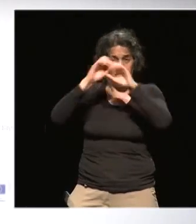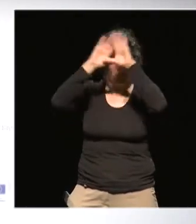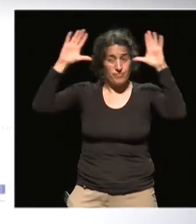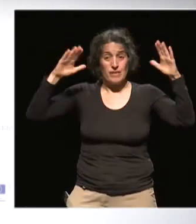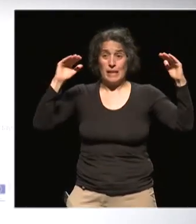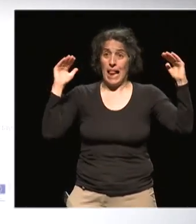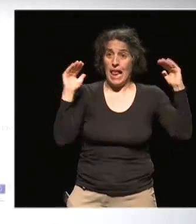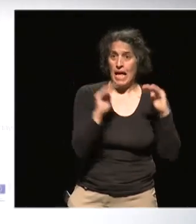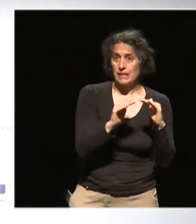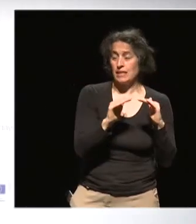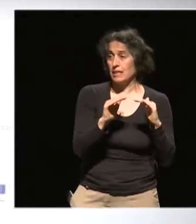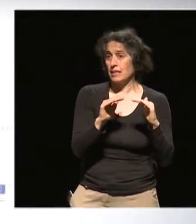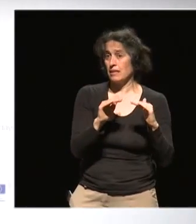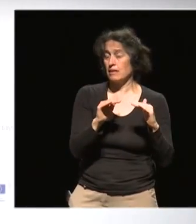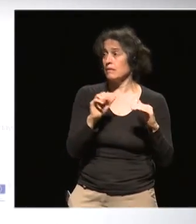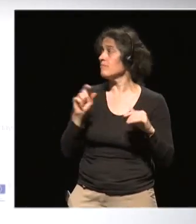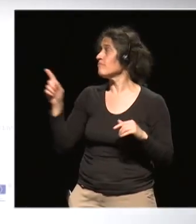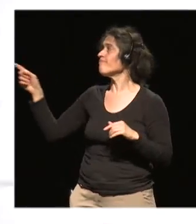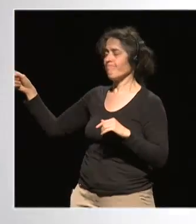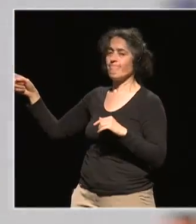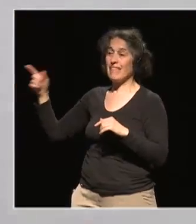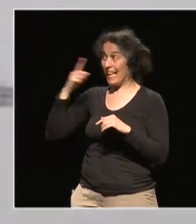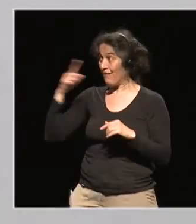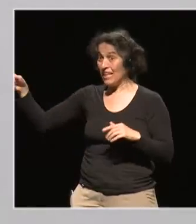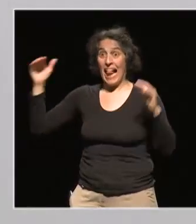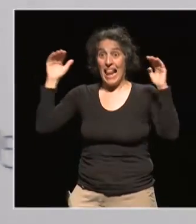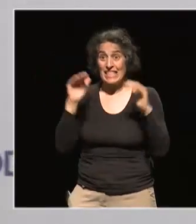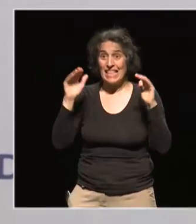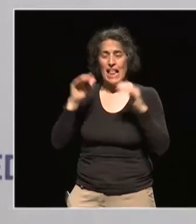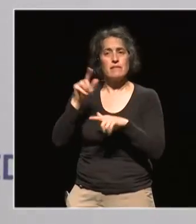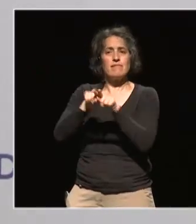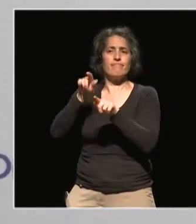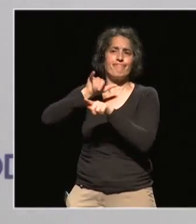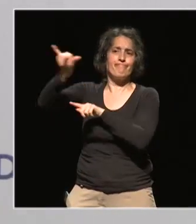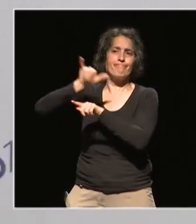couldn't afford the air miles to go to Bhutan for the European Development Days. What a pity.